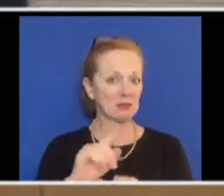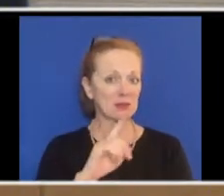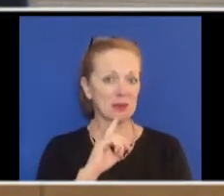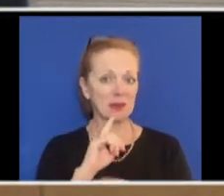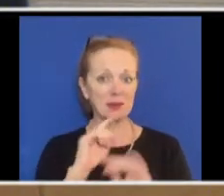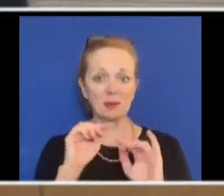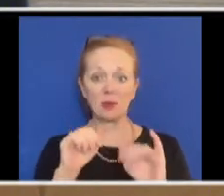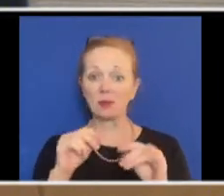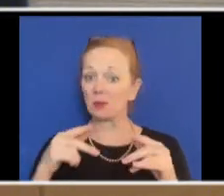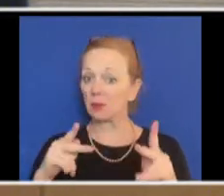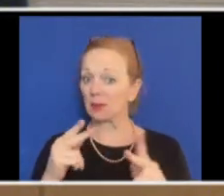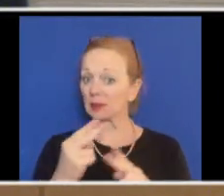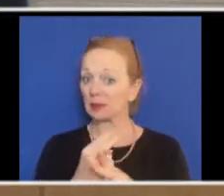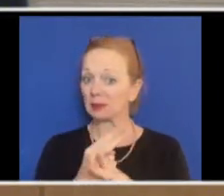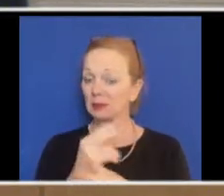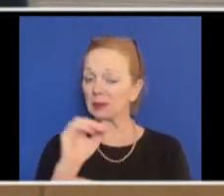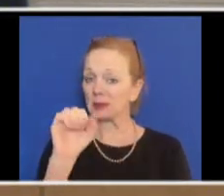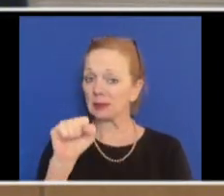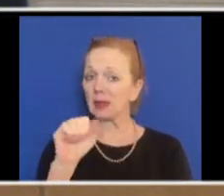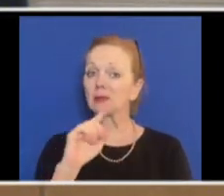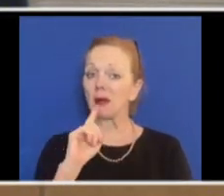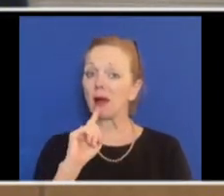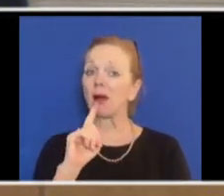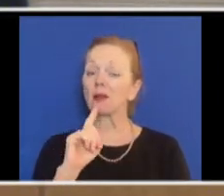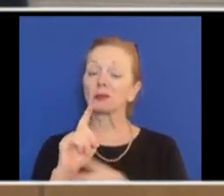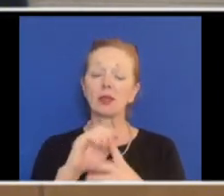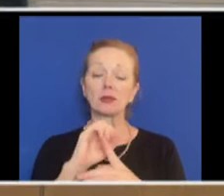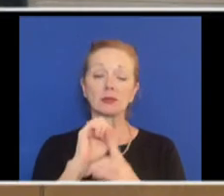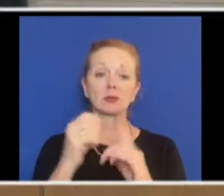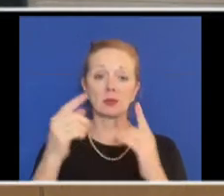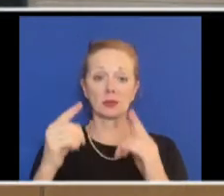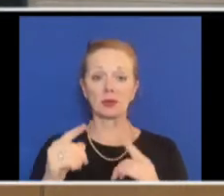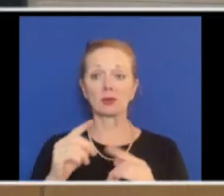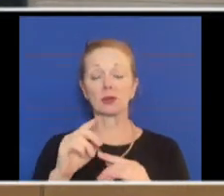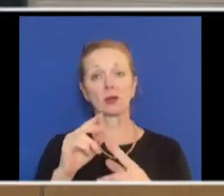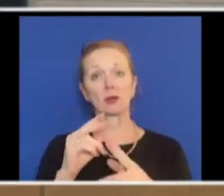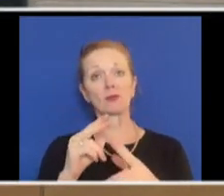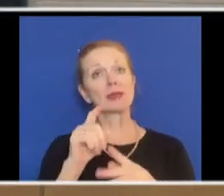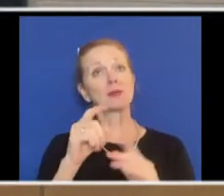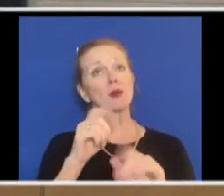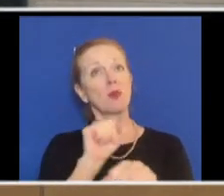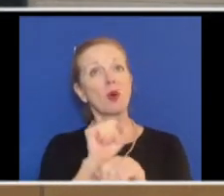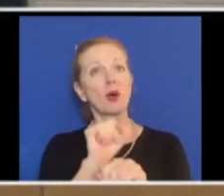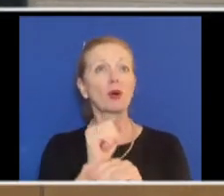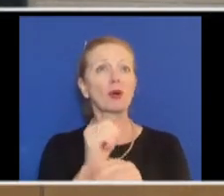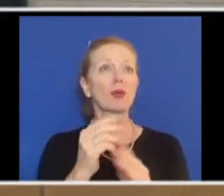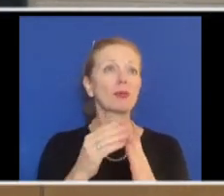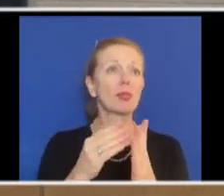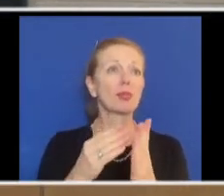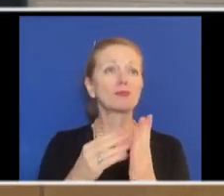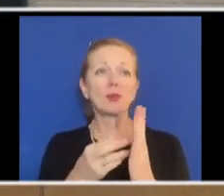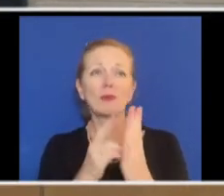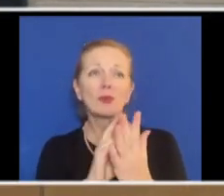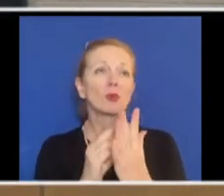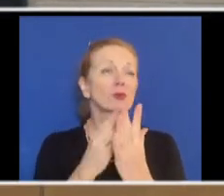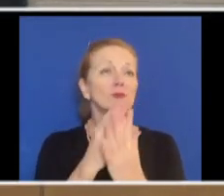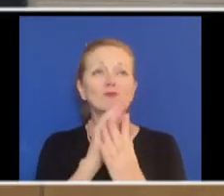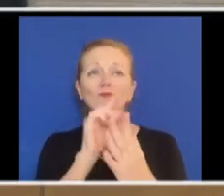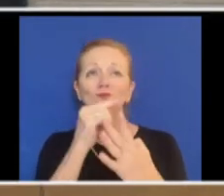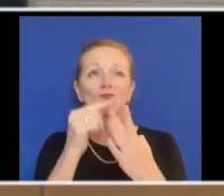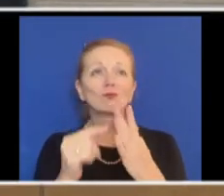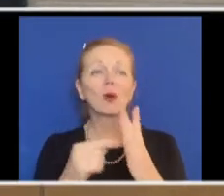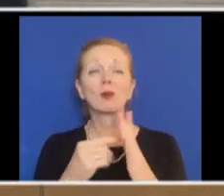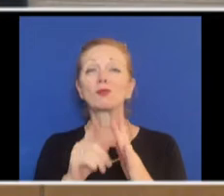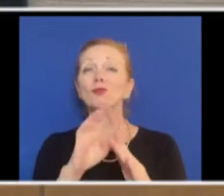permitted use yes there are prescribed conditions those would need to be worked through and explored and how they affect the site but overall it is a